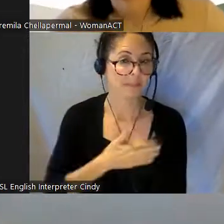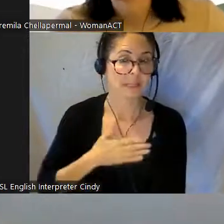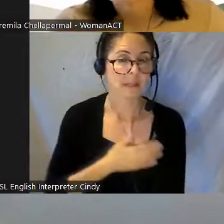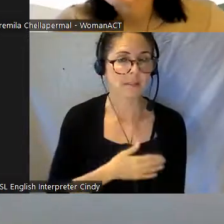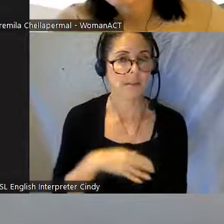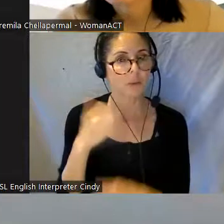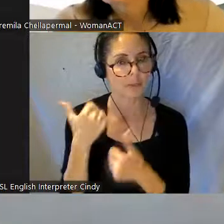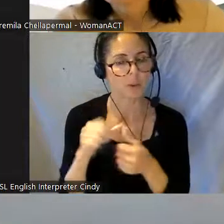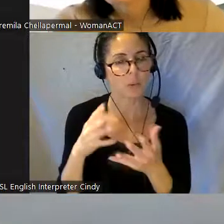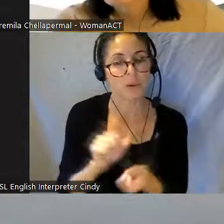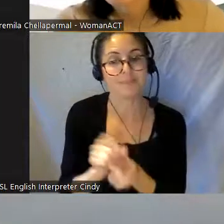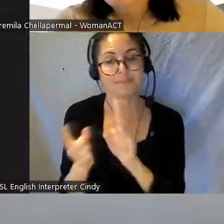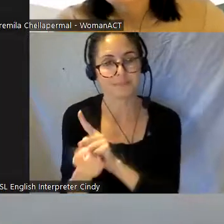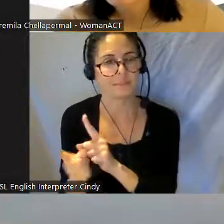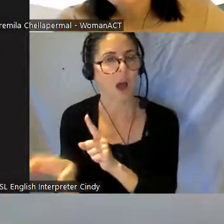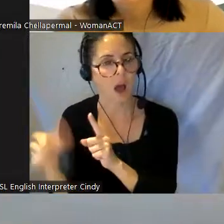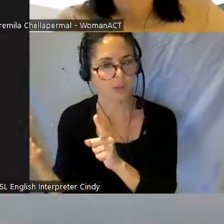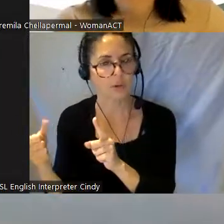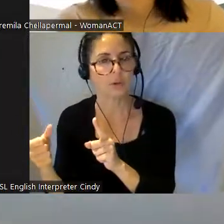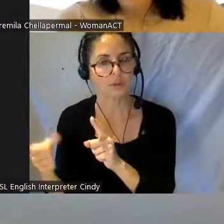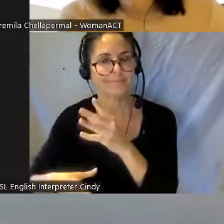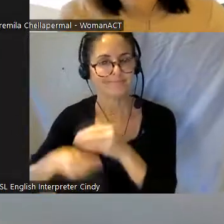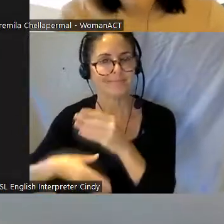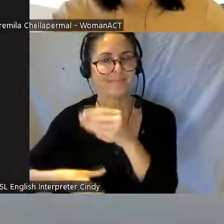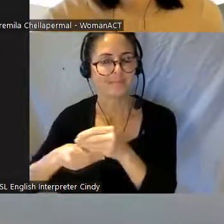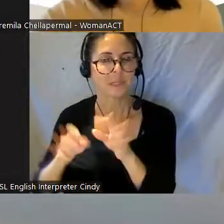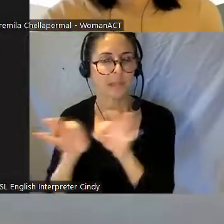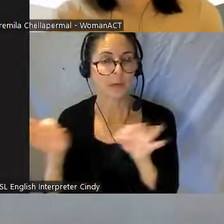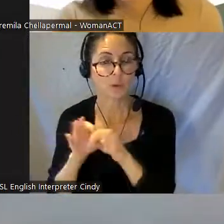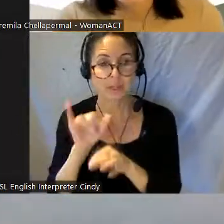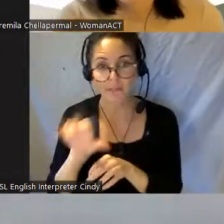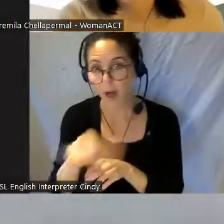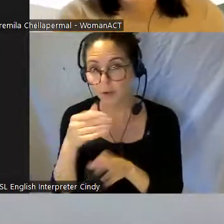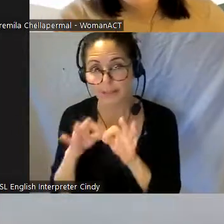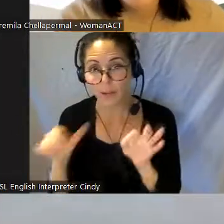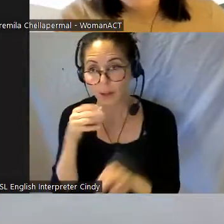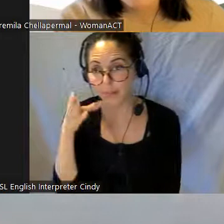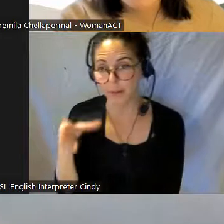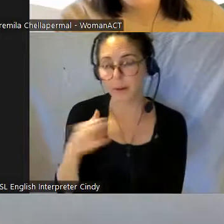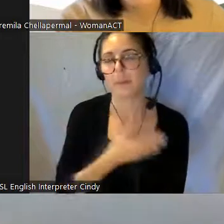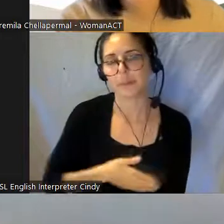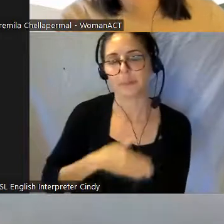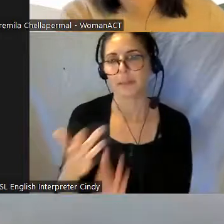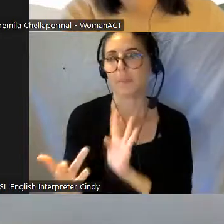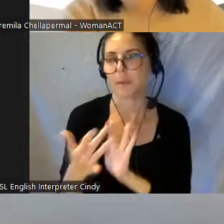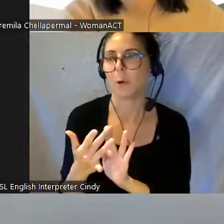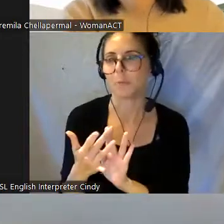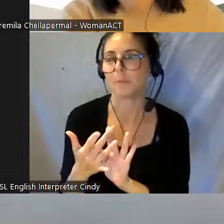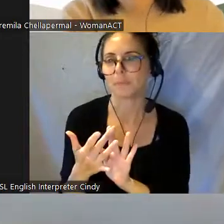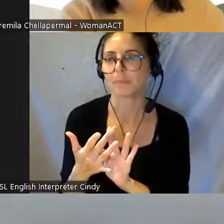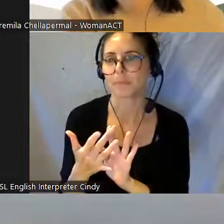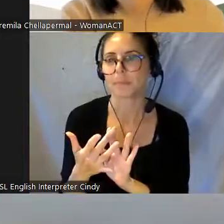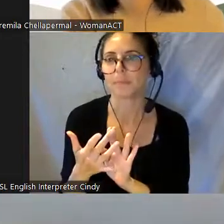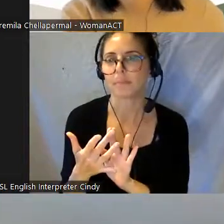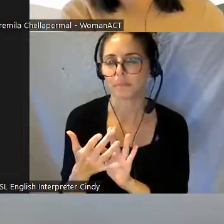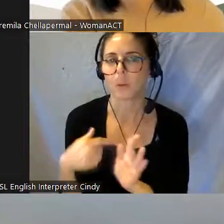to maybe translate them in more languages. So if you do have one, and I think that WomanACT said French, so we